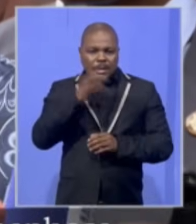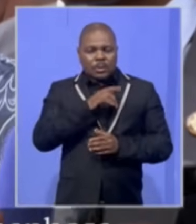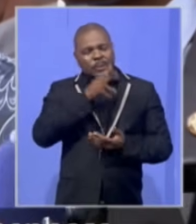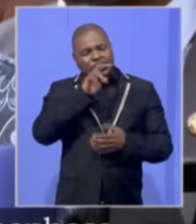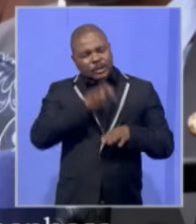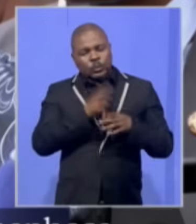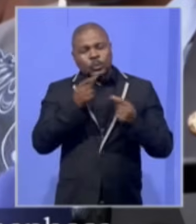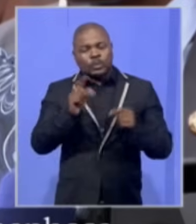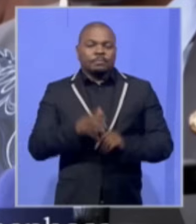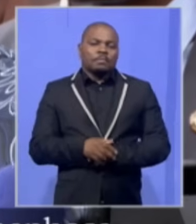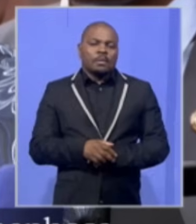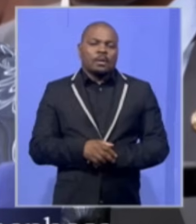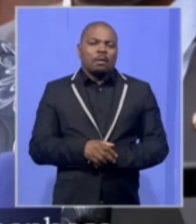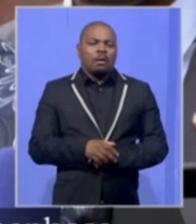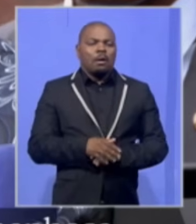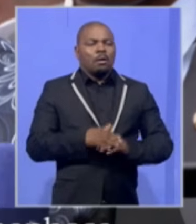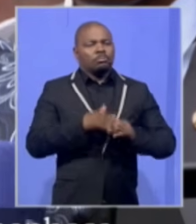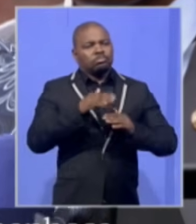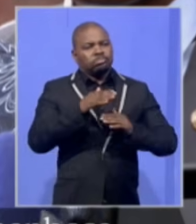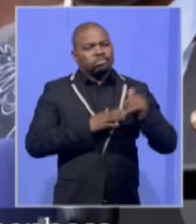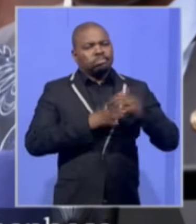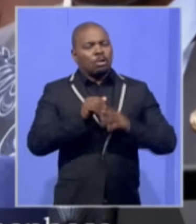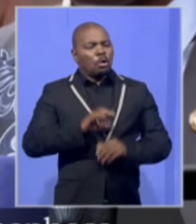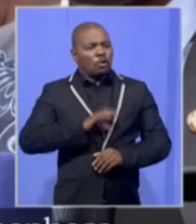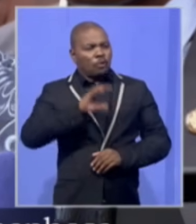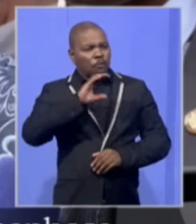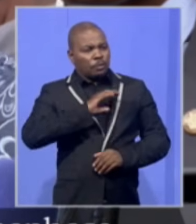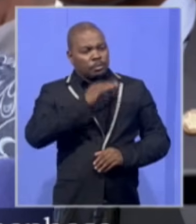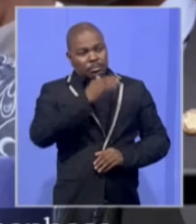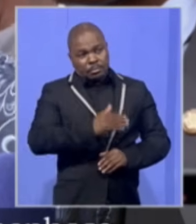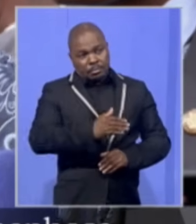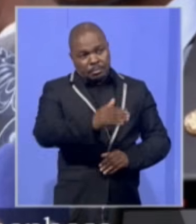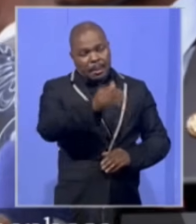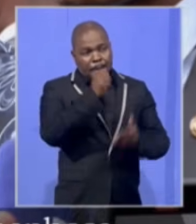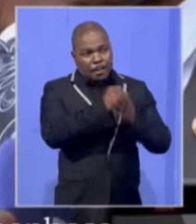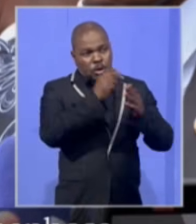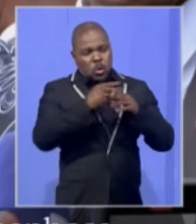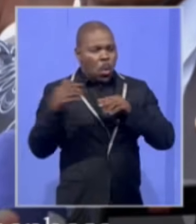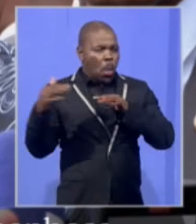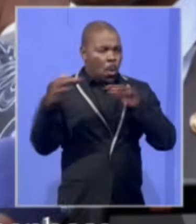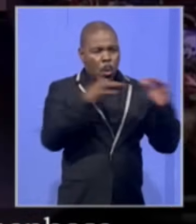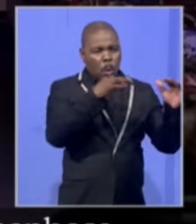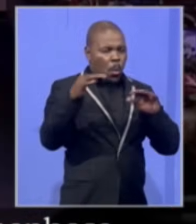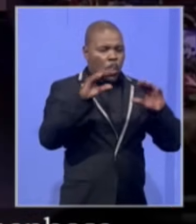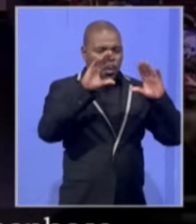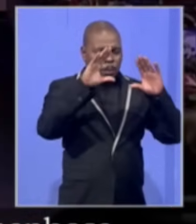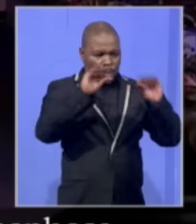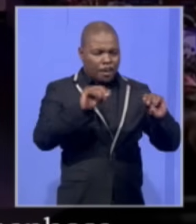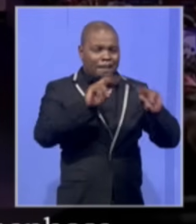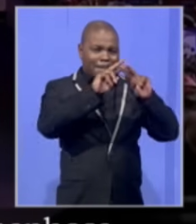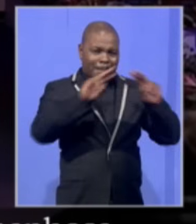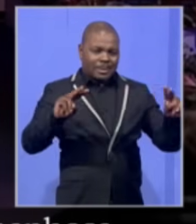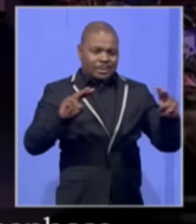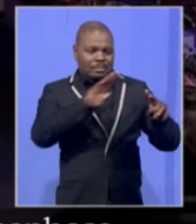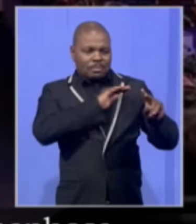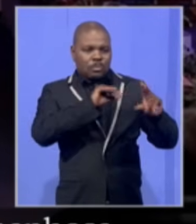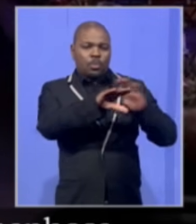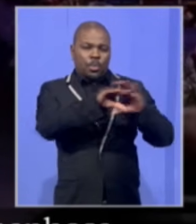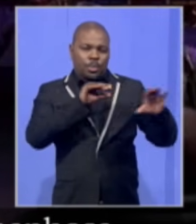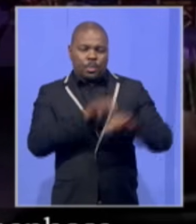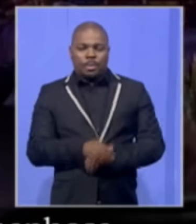measure to ensure that there is a ceasefire and there is peace, we should withdraw. Pretoria e tsweletse